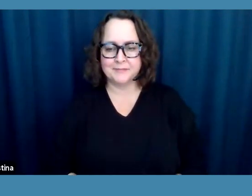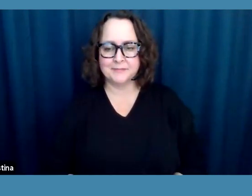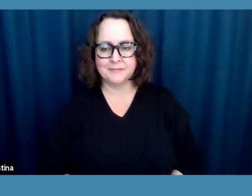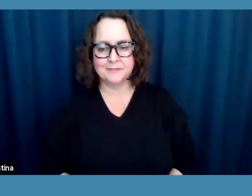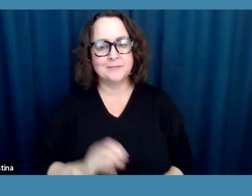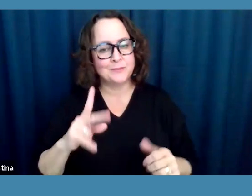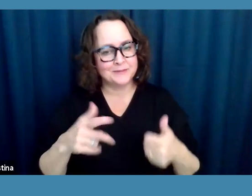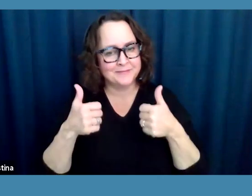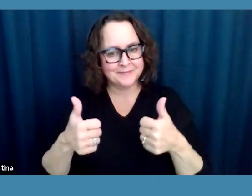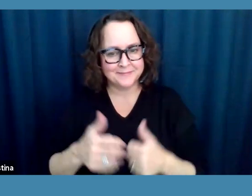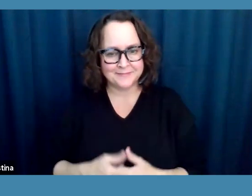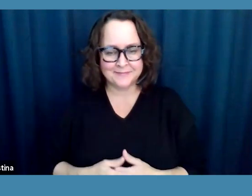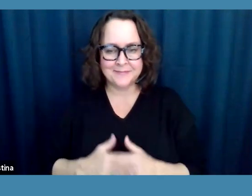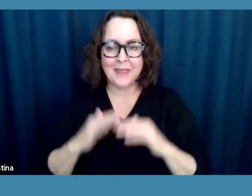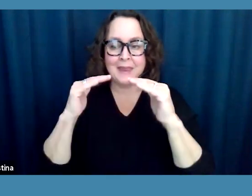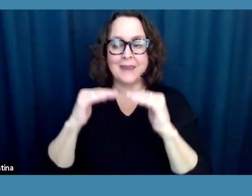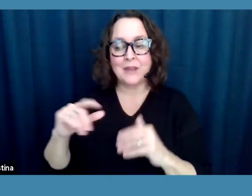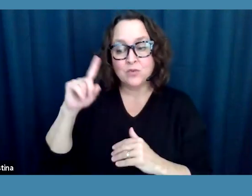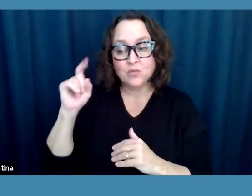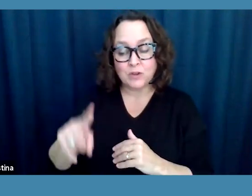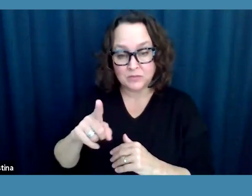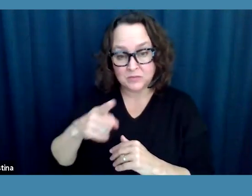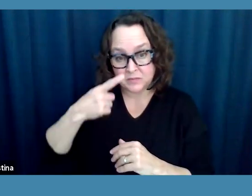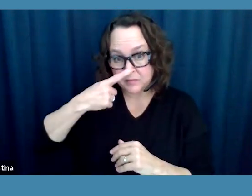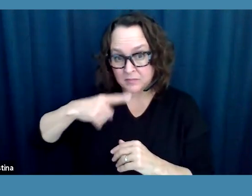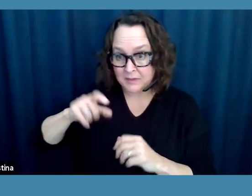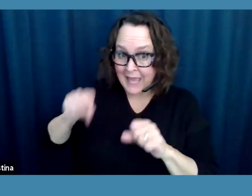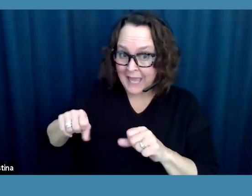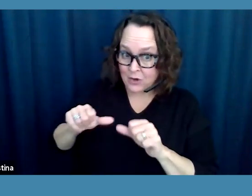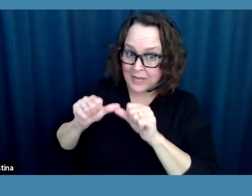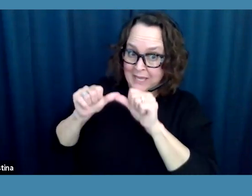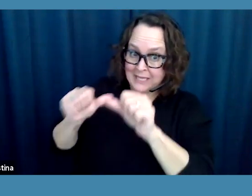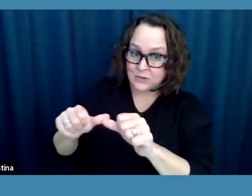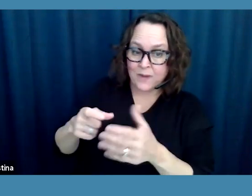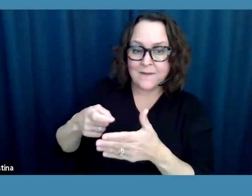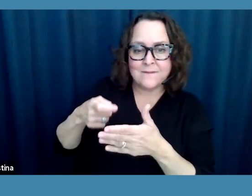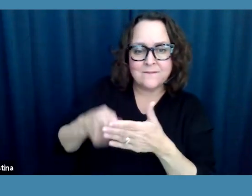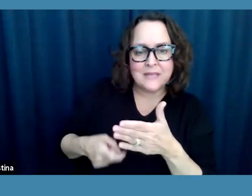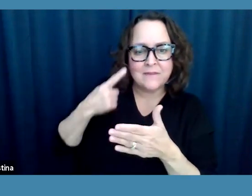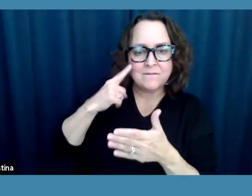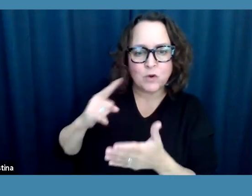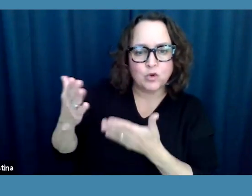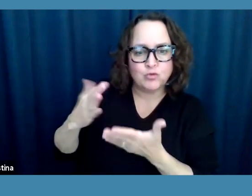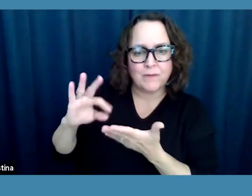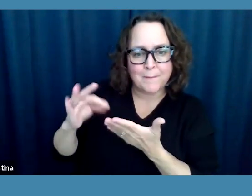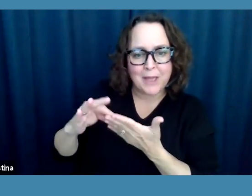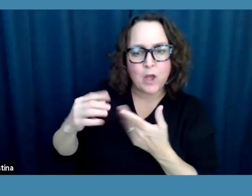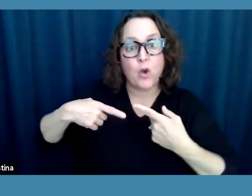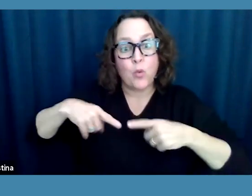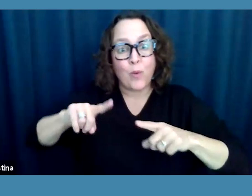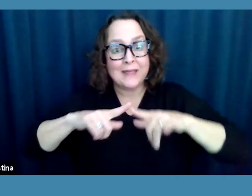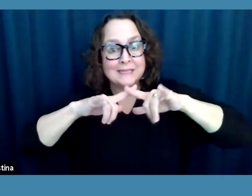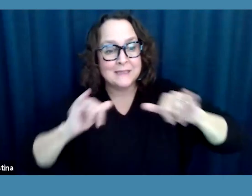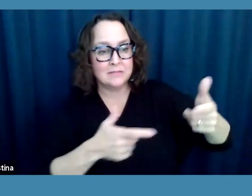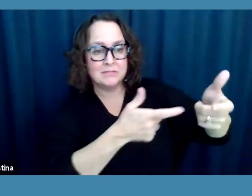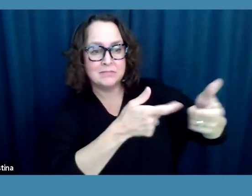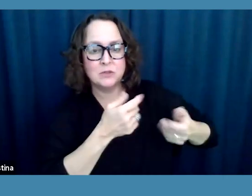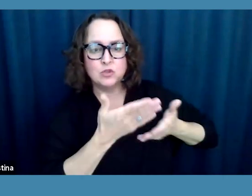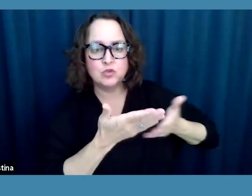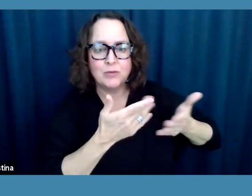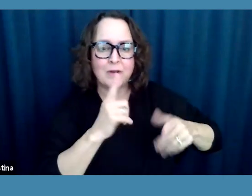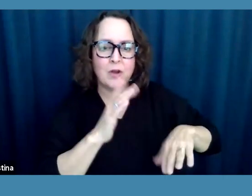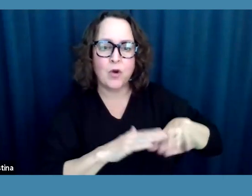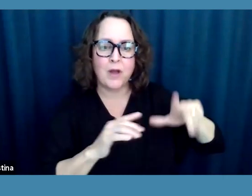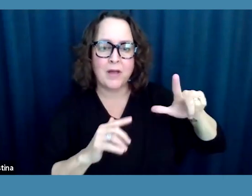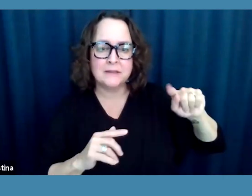great. The next question is, can you continue on fee-for-service Medicaid while receiving services on the long-term care